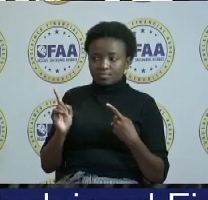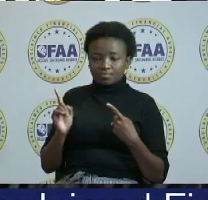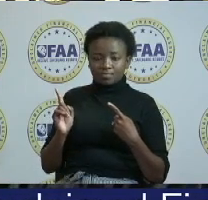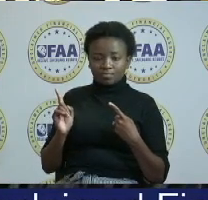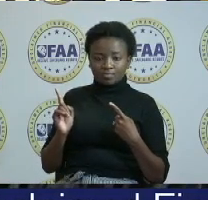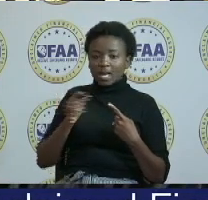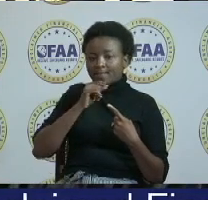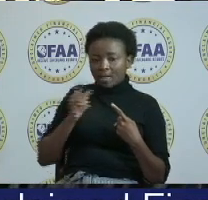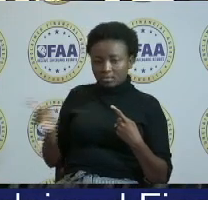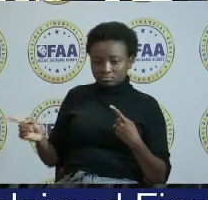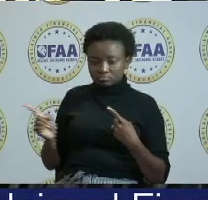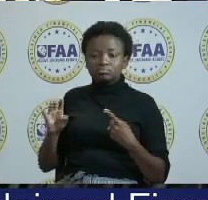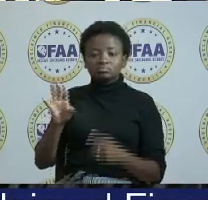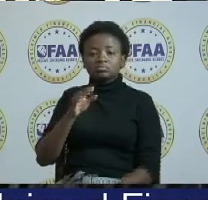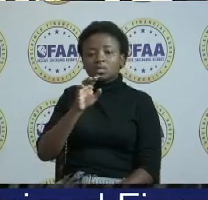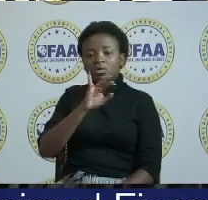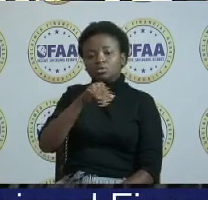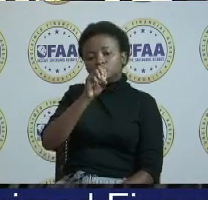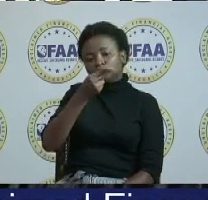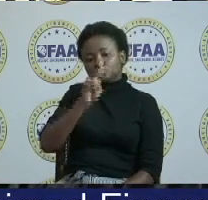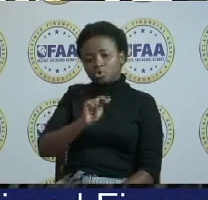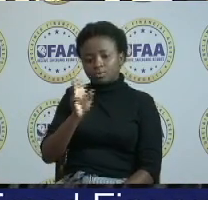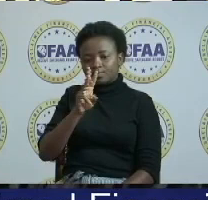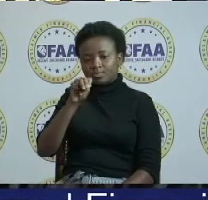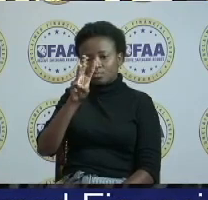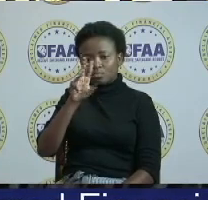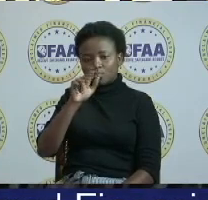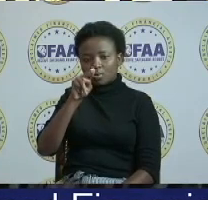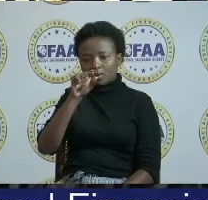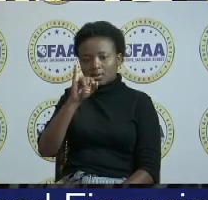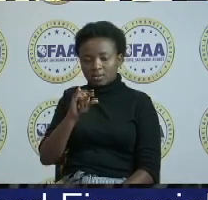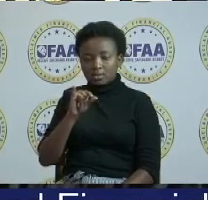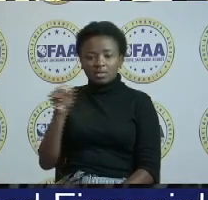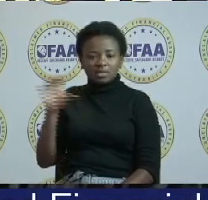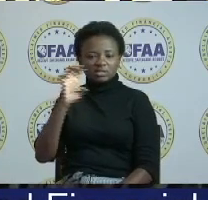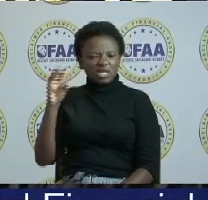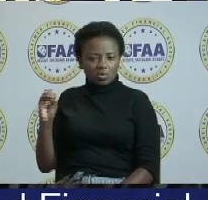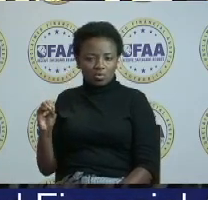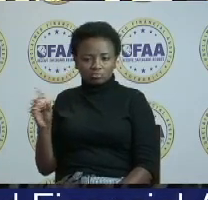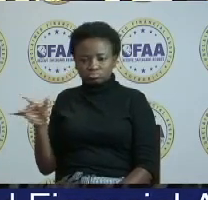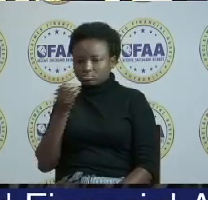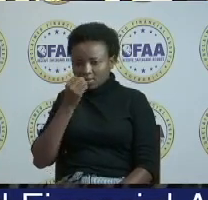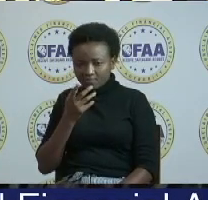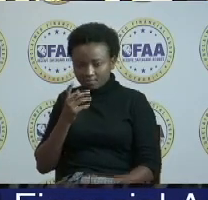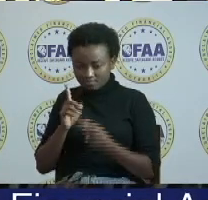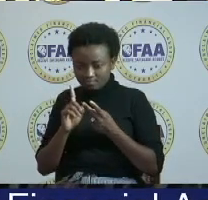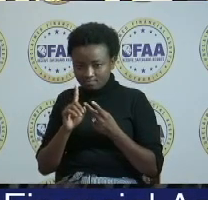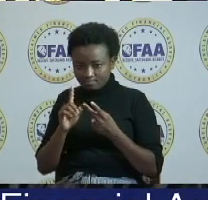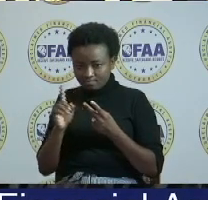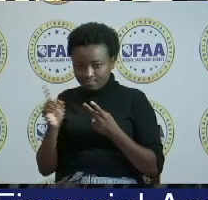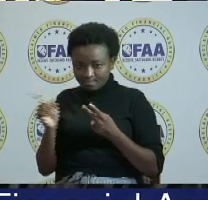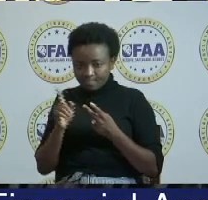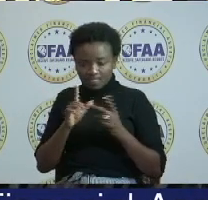the UFAA, that is Bwana John Mwangi. Just some little info about this gentleman and the lady here. Mr. Mwangi is